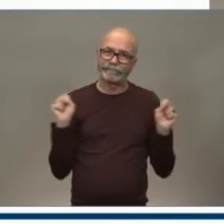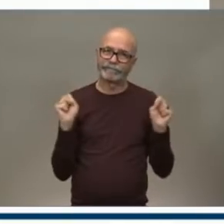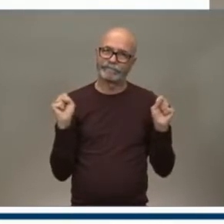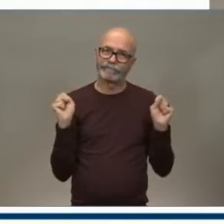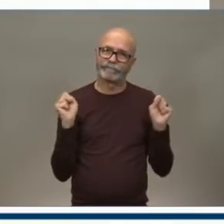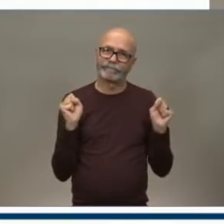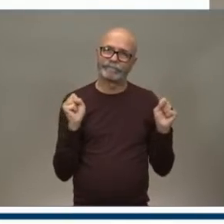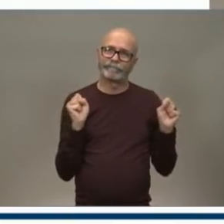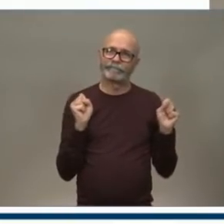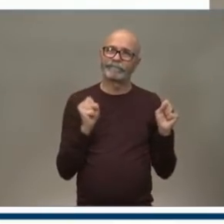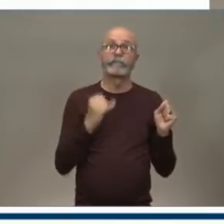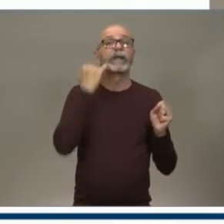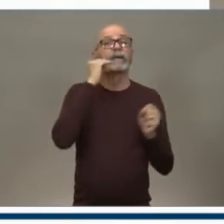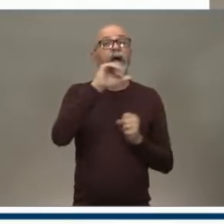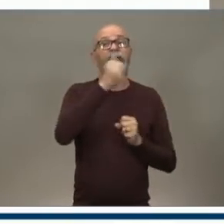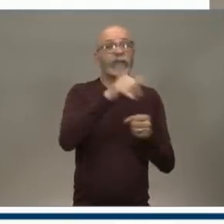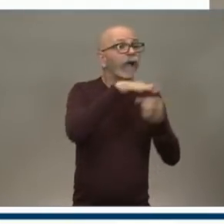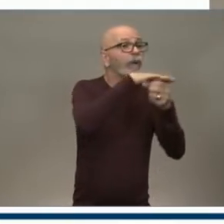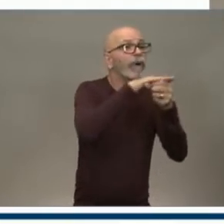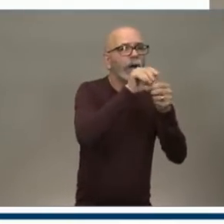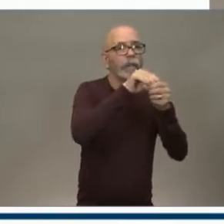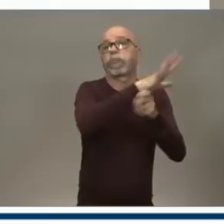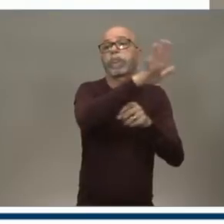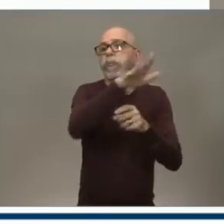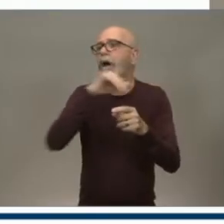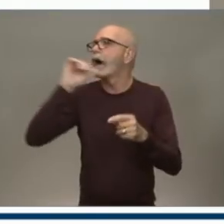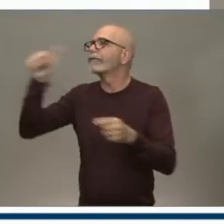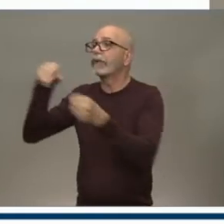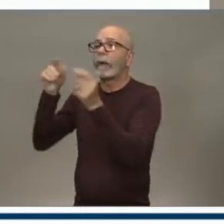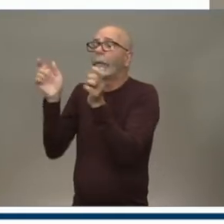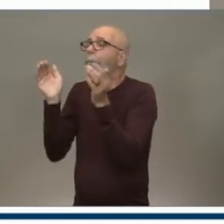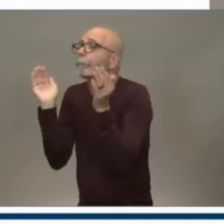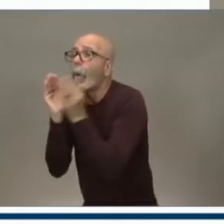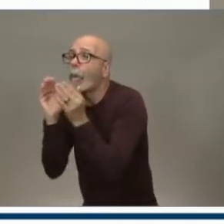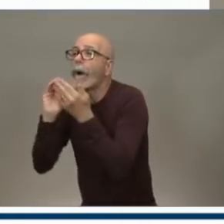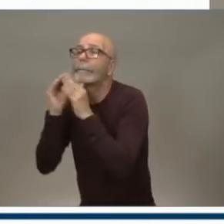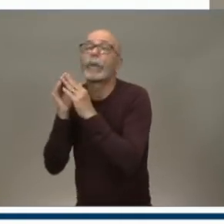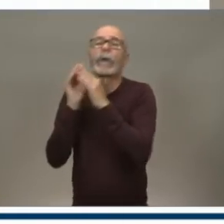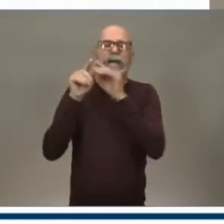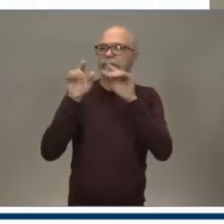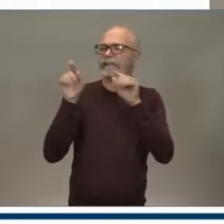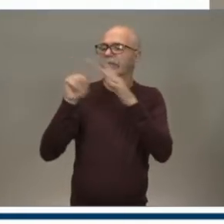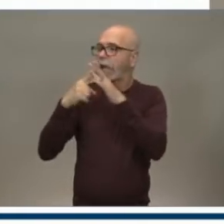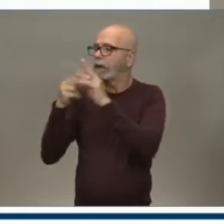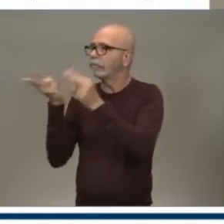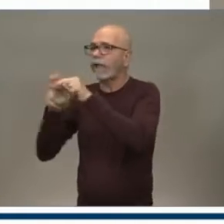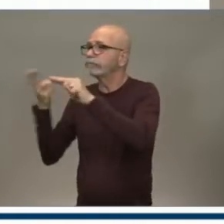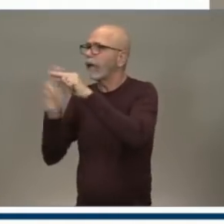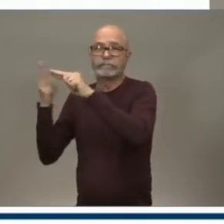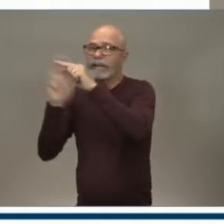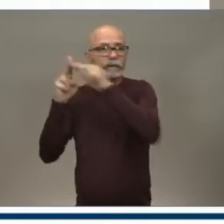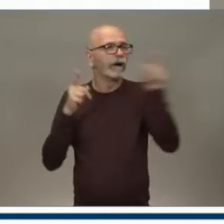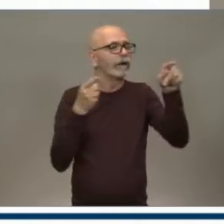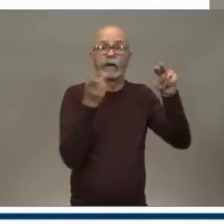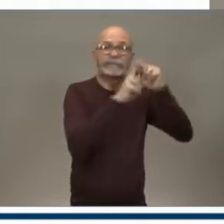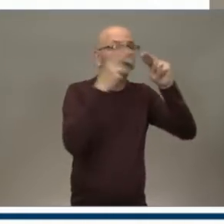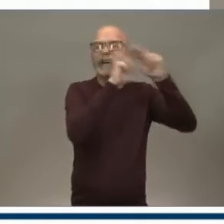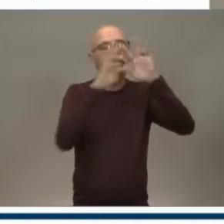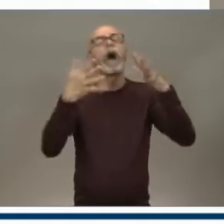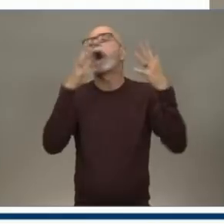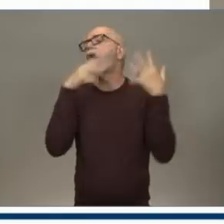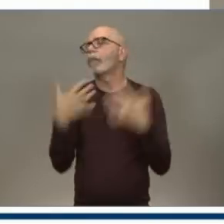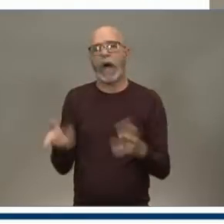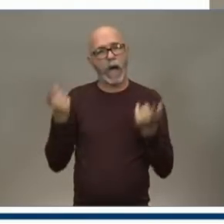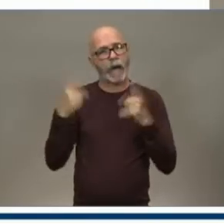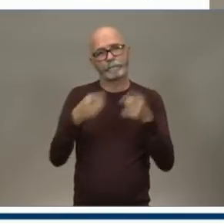and they now have widespread with substantive pressures on their healthcare system and are needing to impose broad